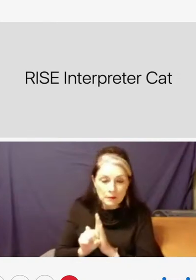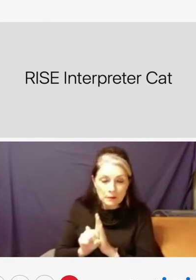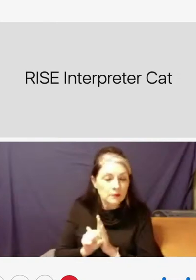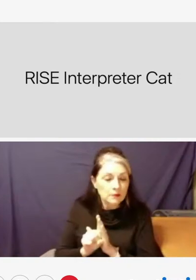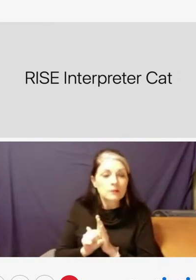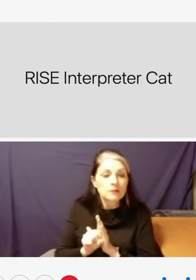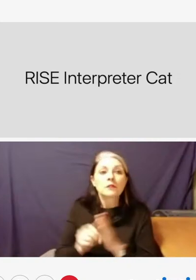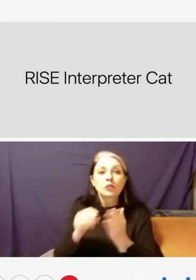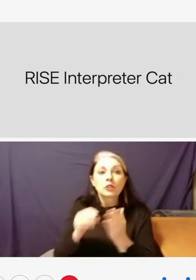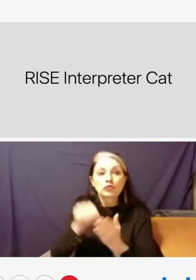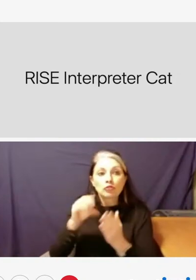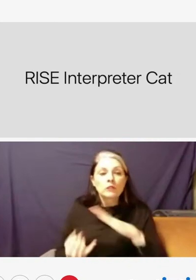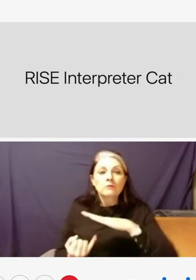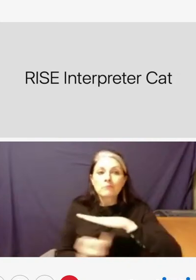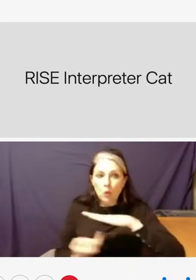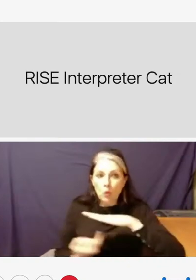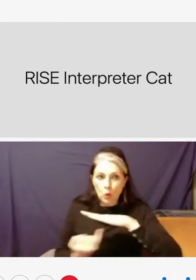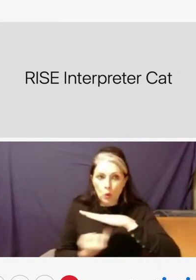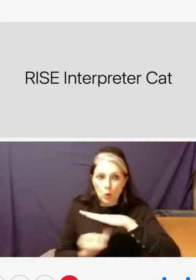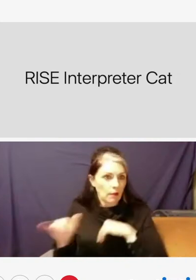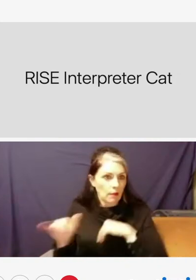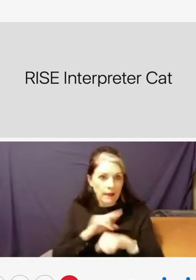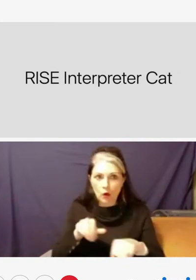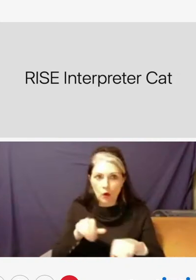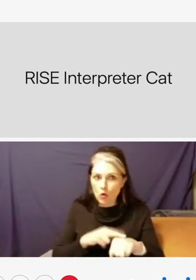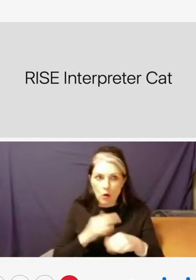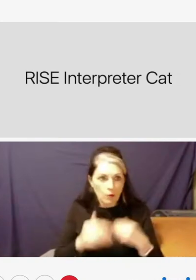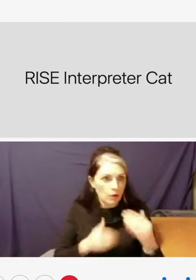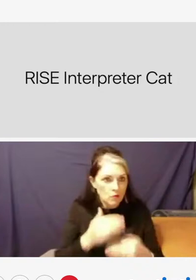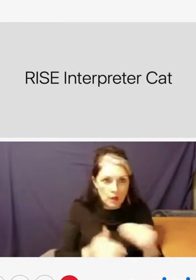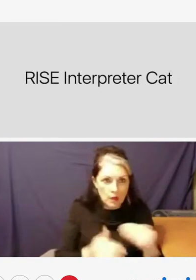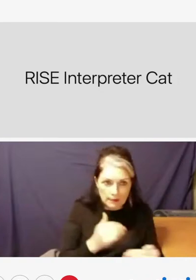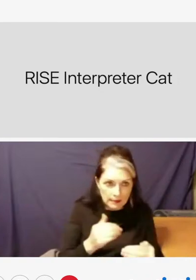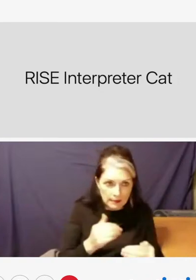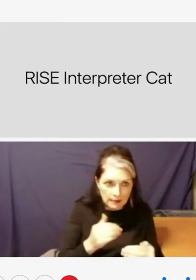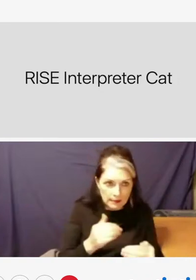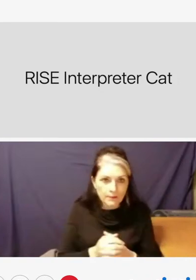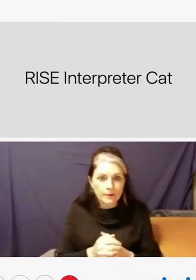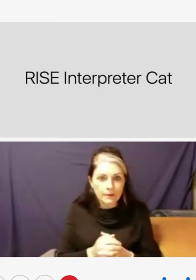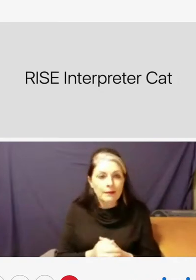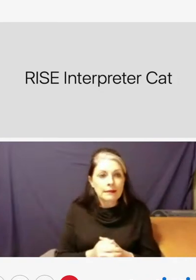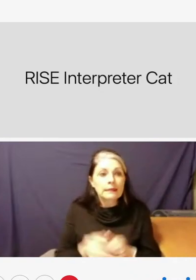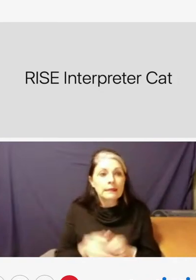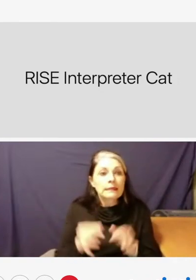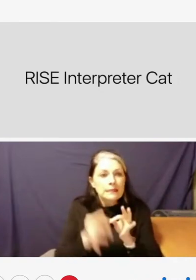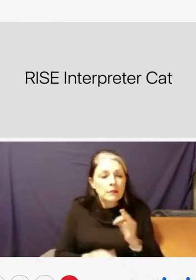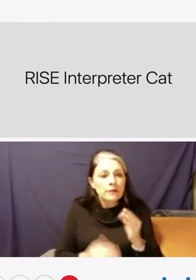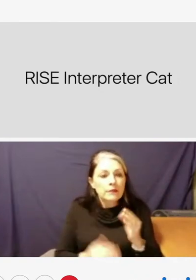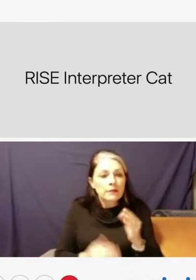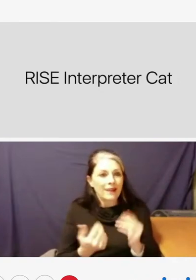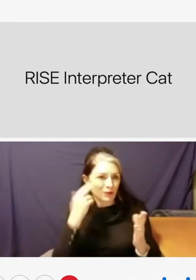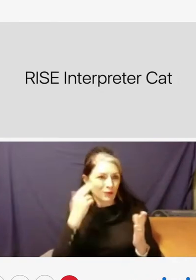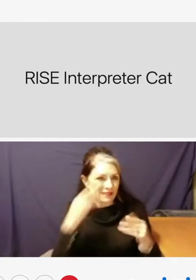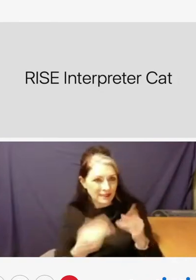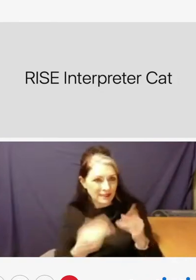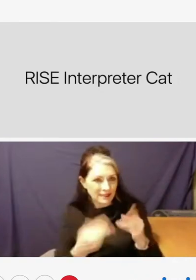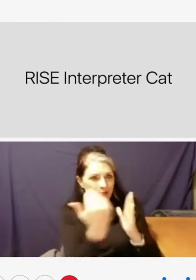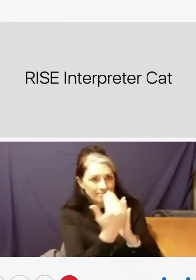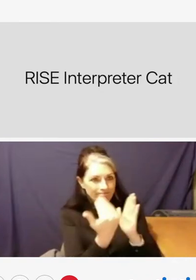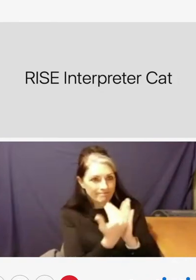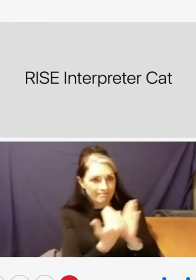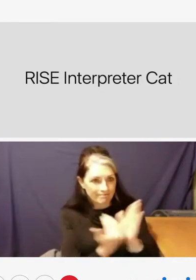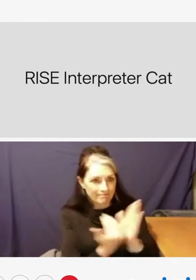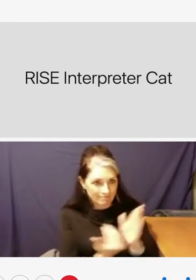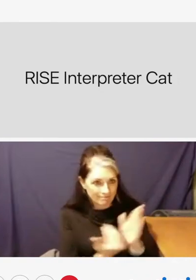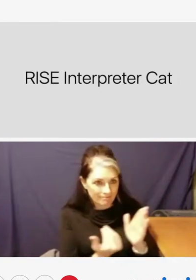tested just like our normal process is so very simplified steps there on that slide but there are other conditions that happen but